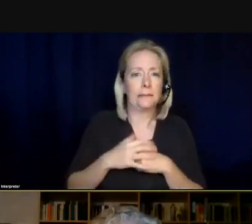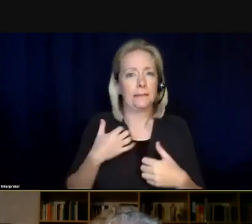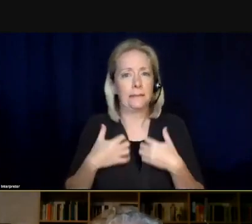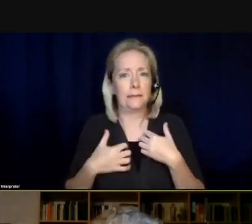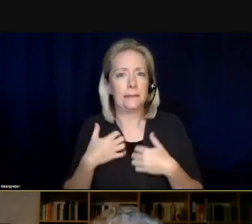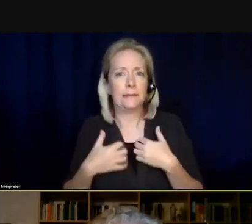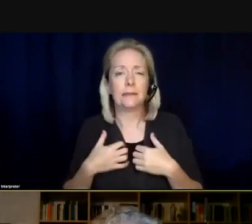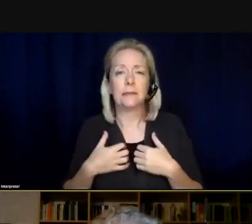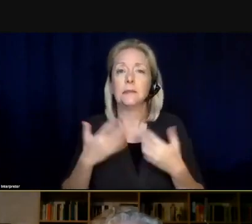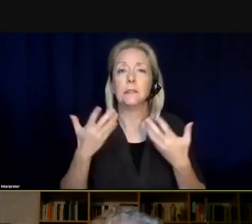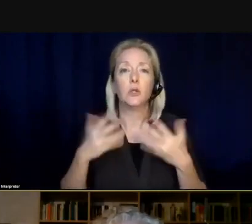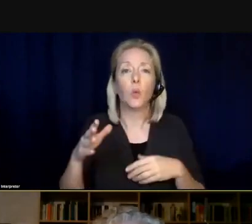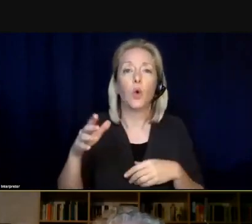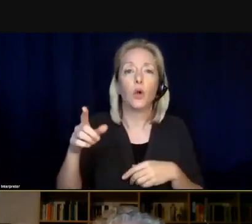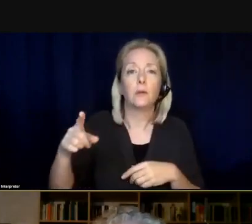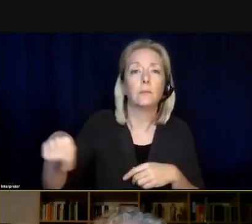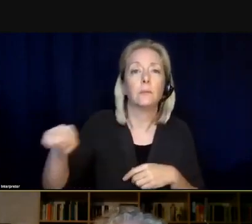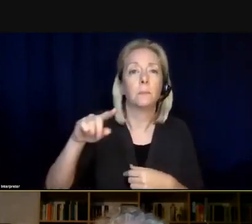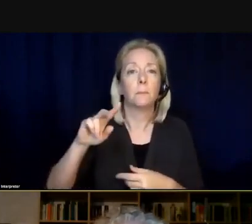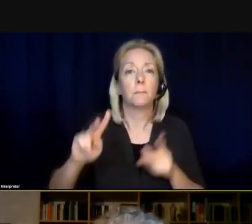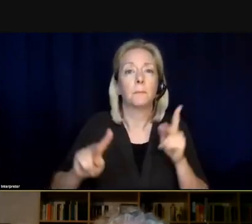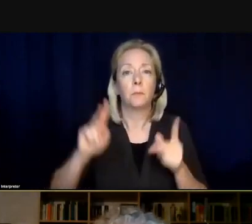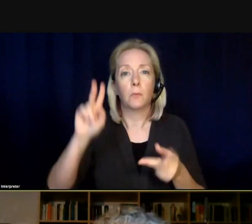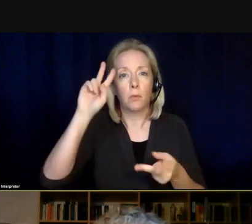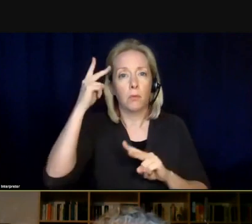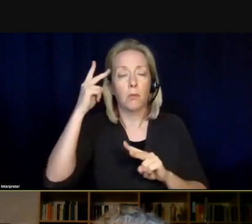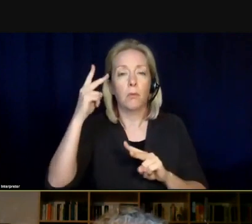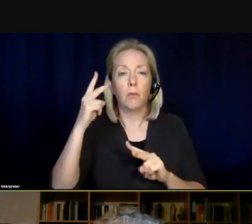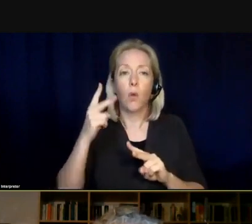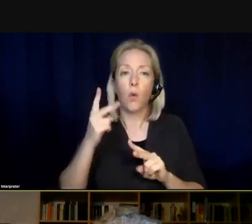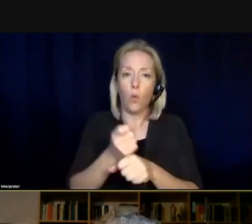this as that we were generating pure ASL.